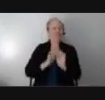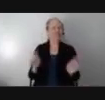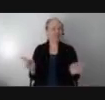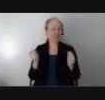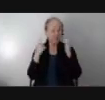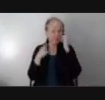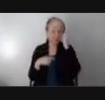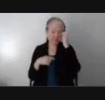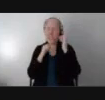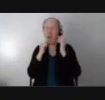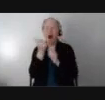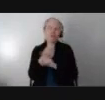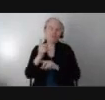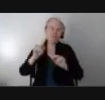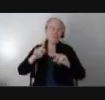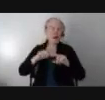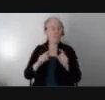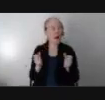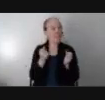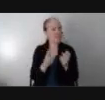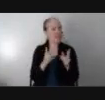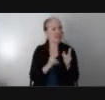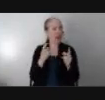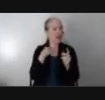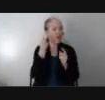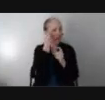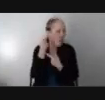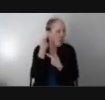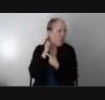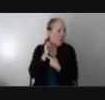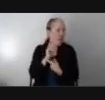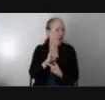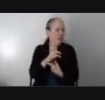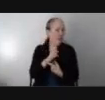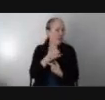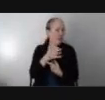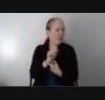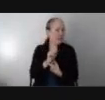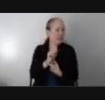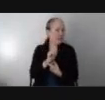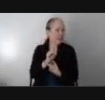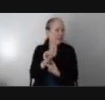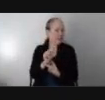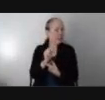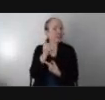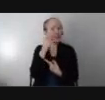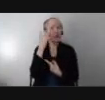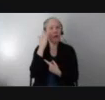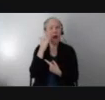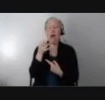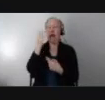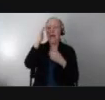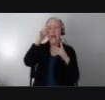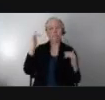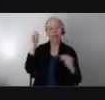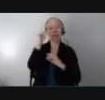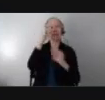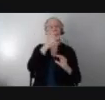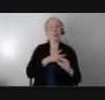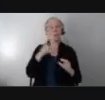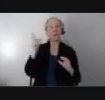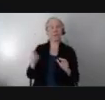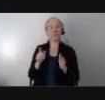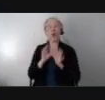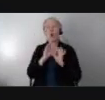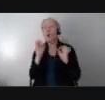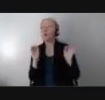words, might have implicit bias that hold women to higher standards of collaboration and conflict avoidance. So words like these can